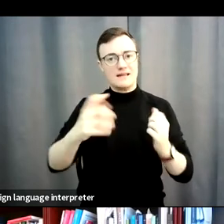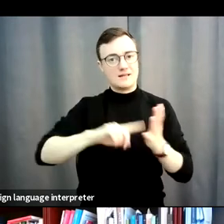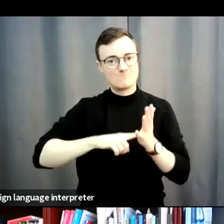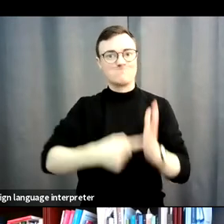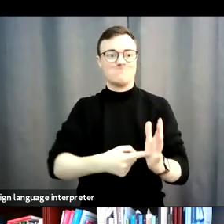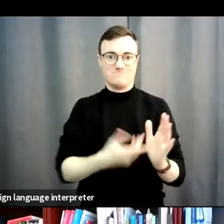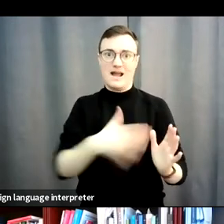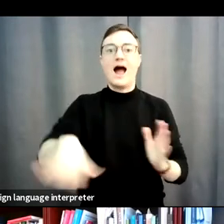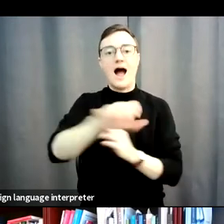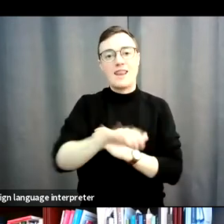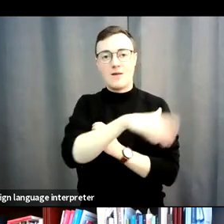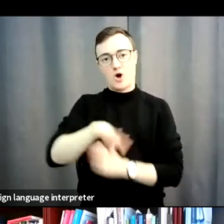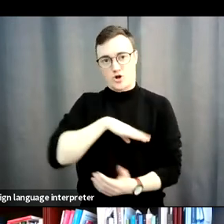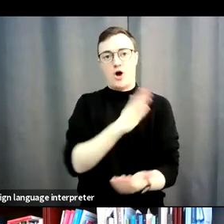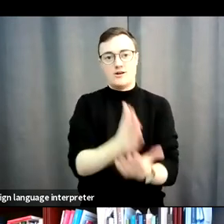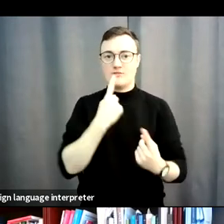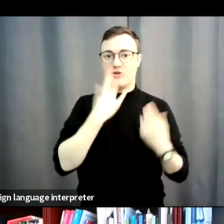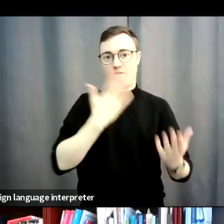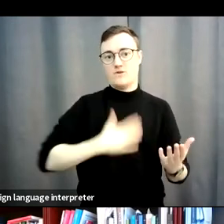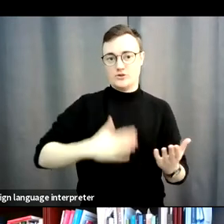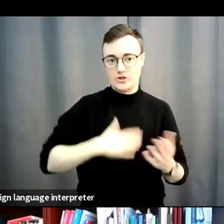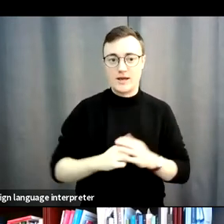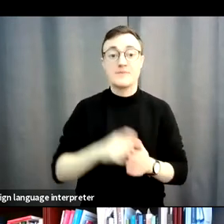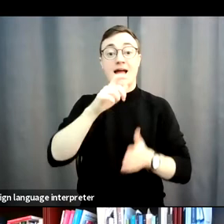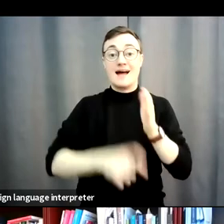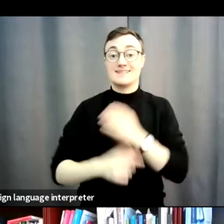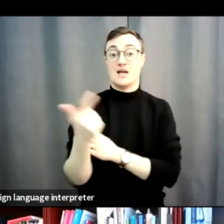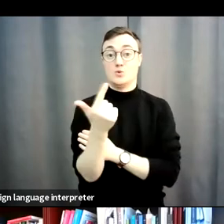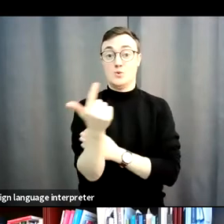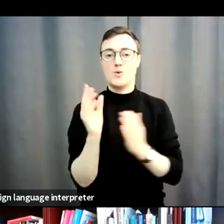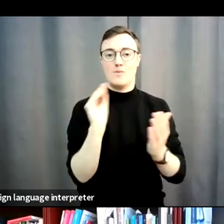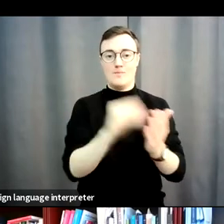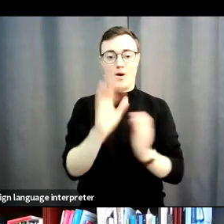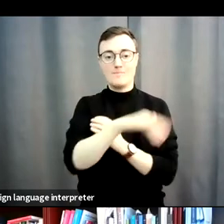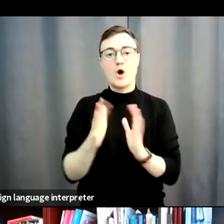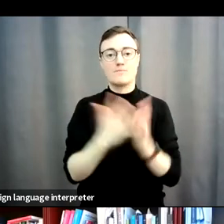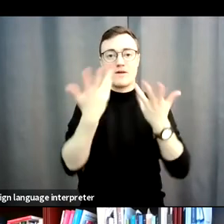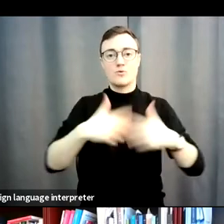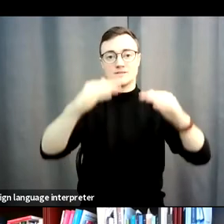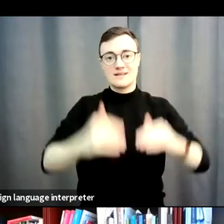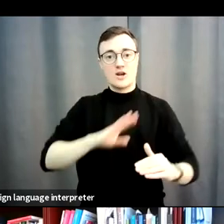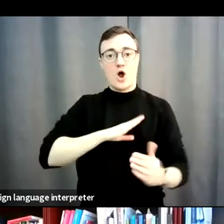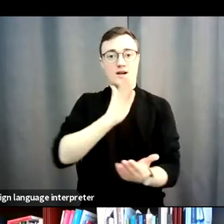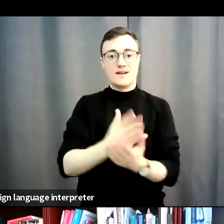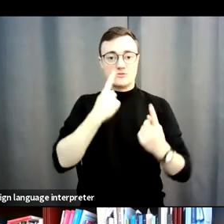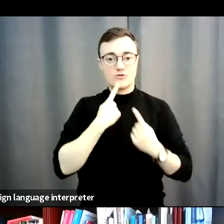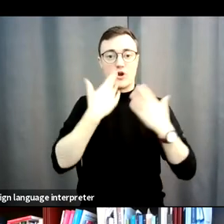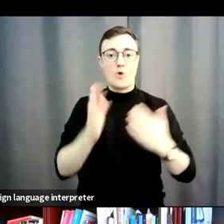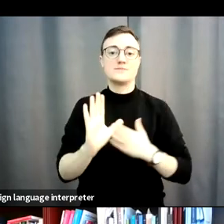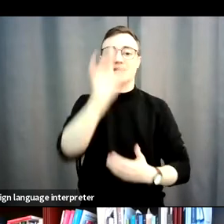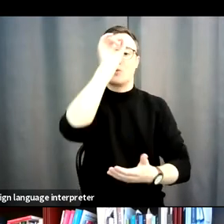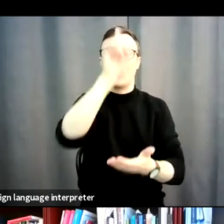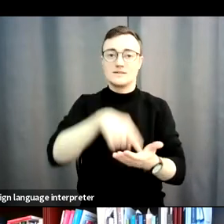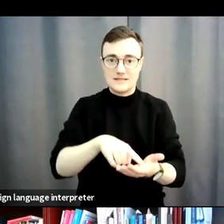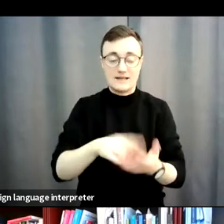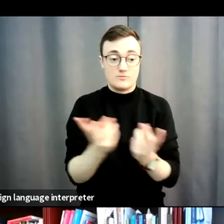point. Article 7 of the CRPD says that children with disabilities have the right to express their views. So no